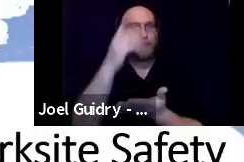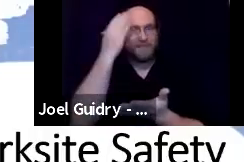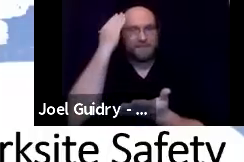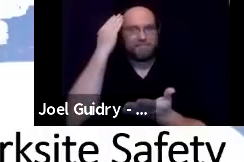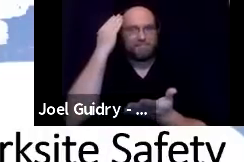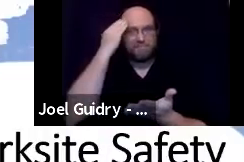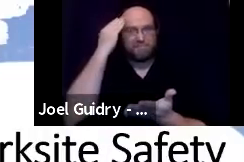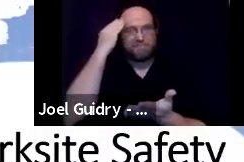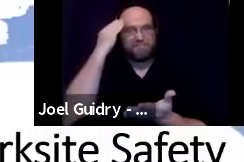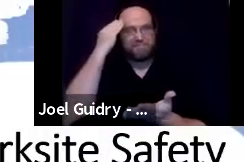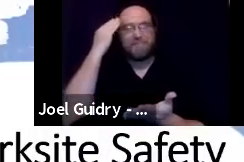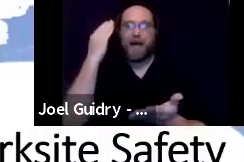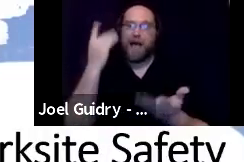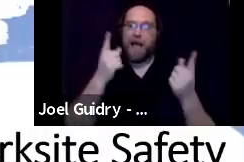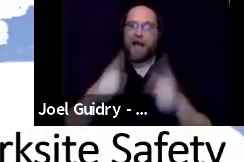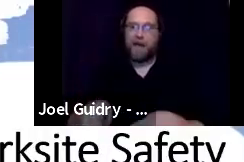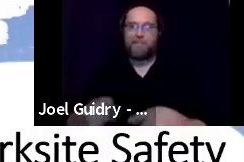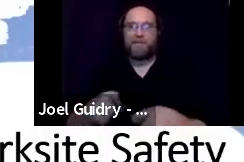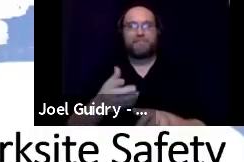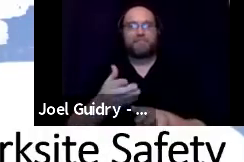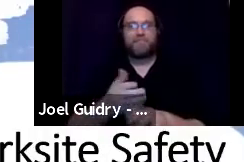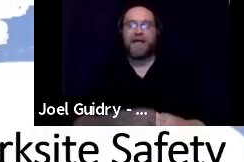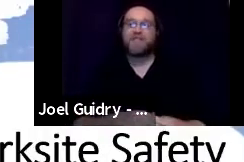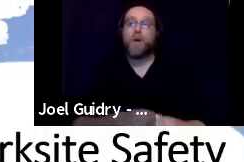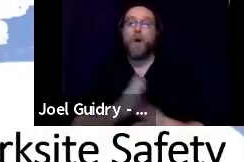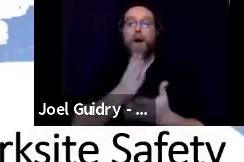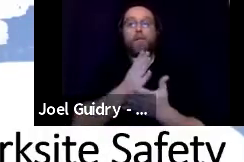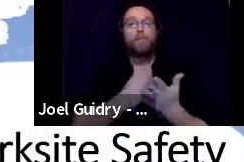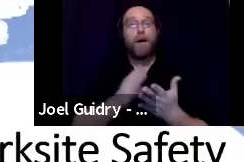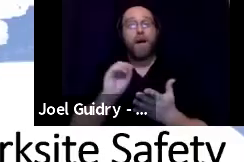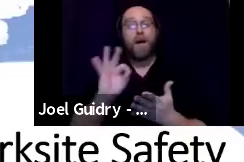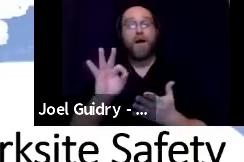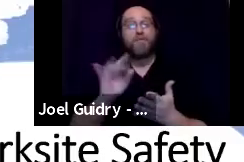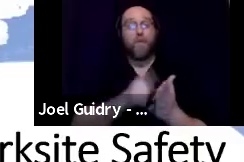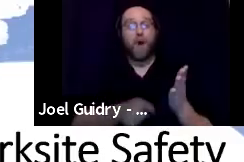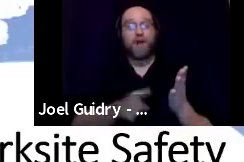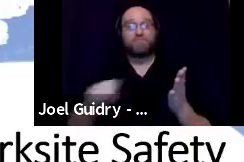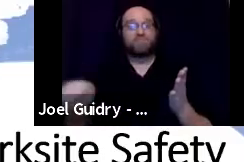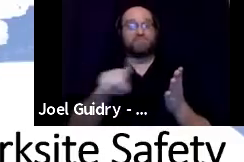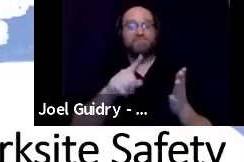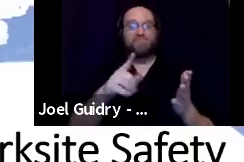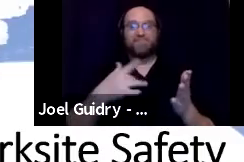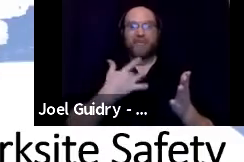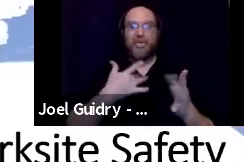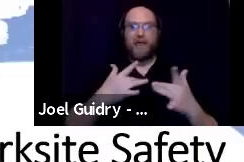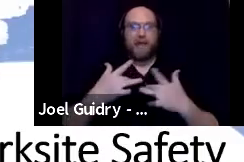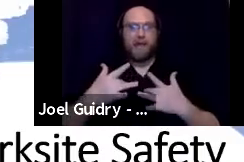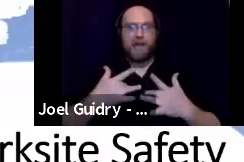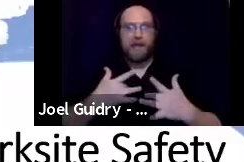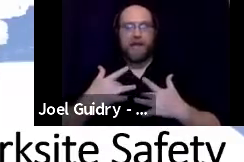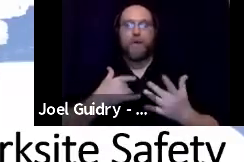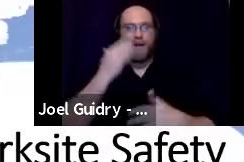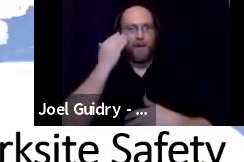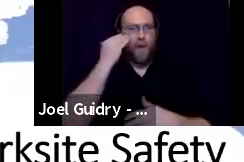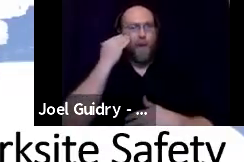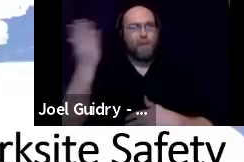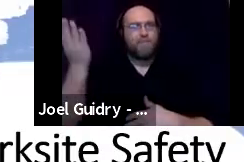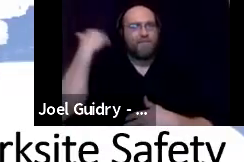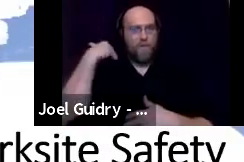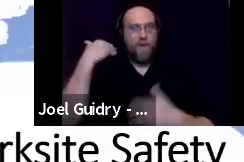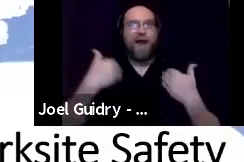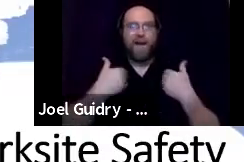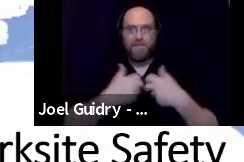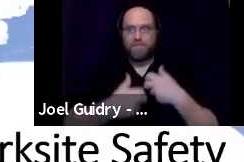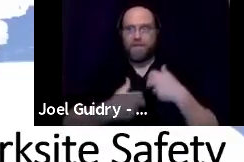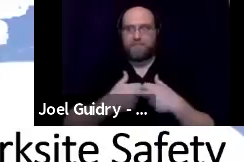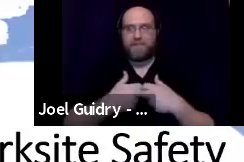is part of what gives everyone angst. We know that in the past, there have been problems. How do we know it's not